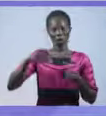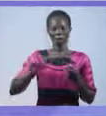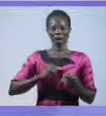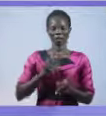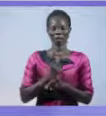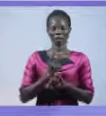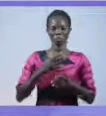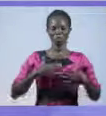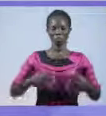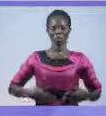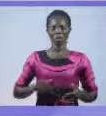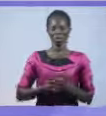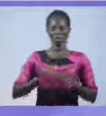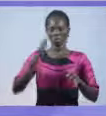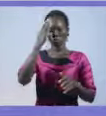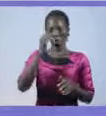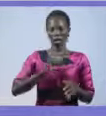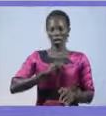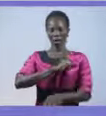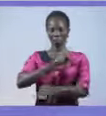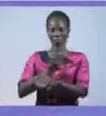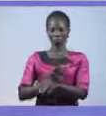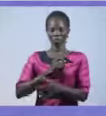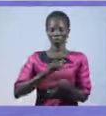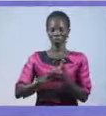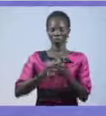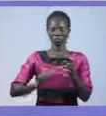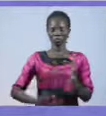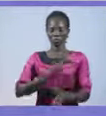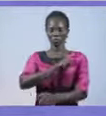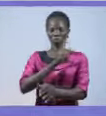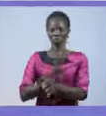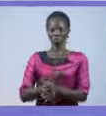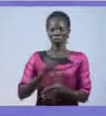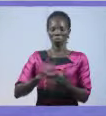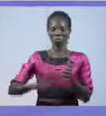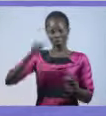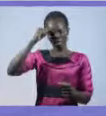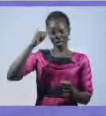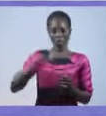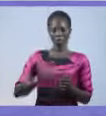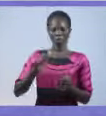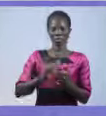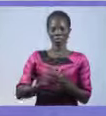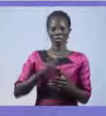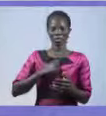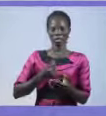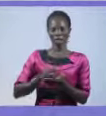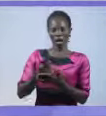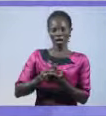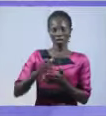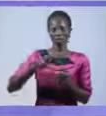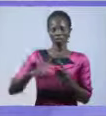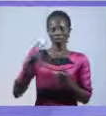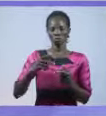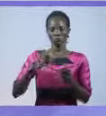of how I keep body, Na yi enter. I wish whether they come out Belen for his side. Wait till I remember, Na jia yon hang